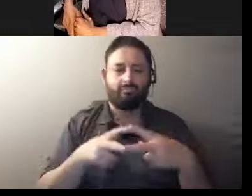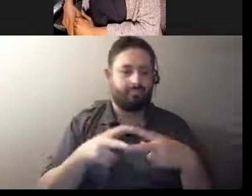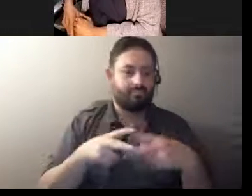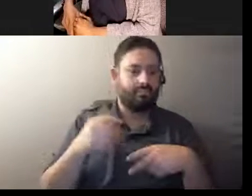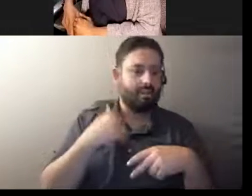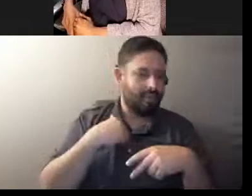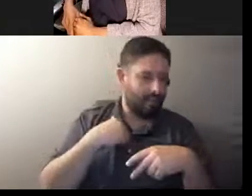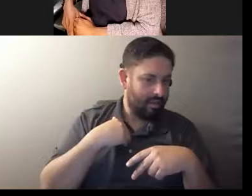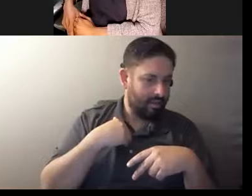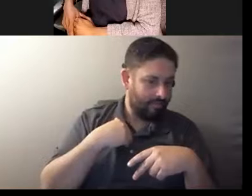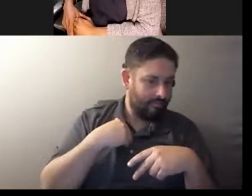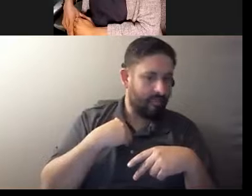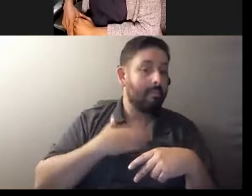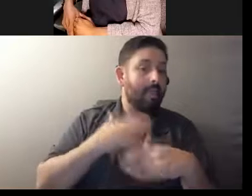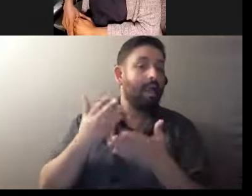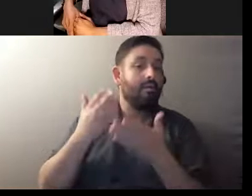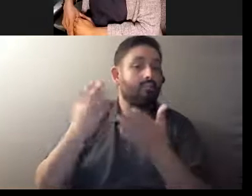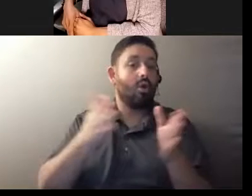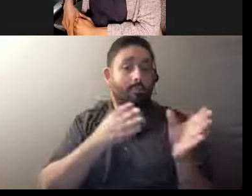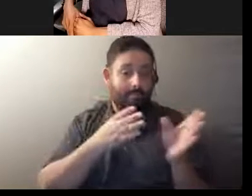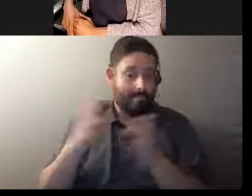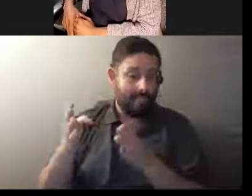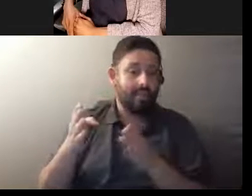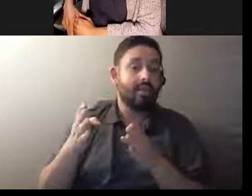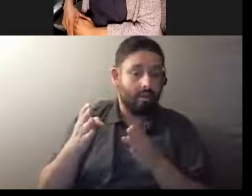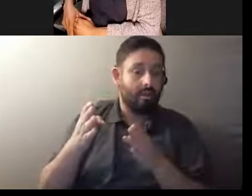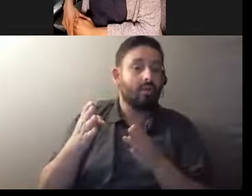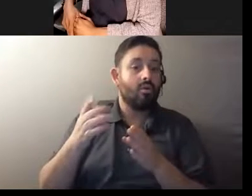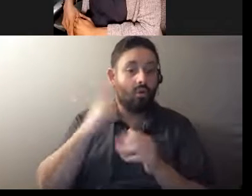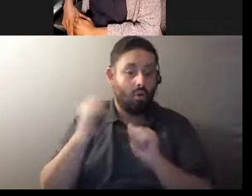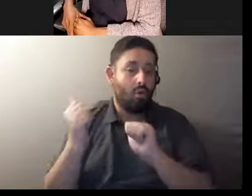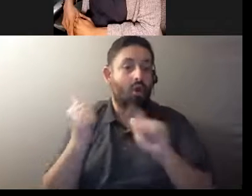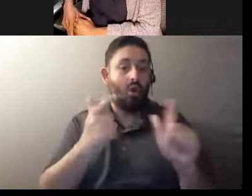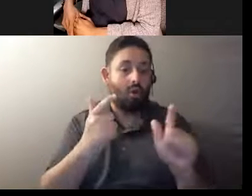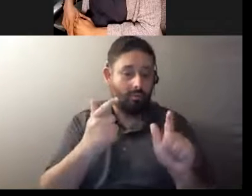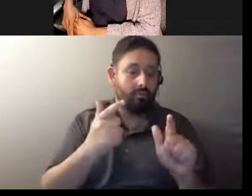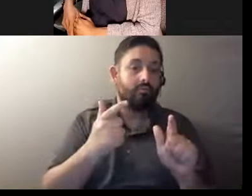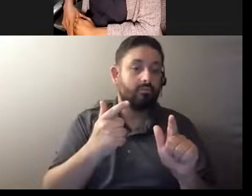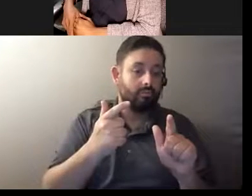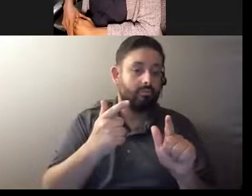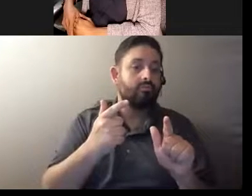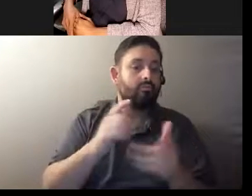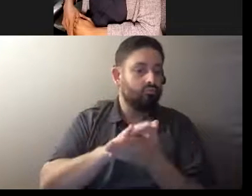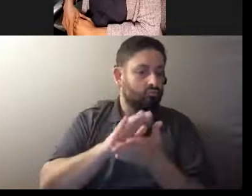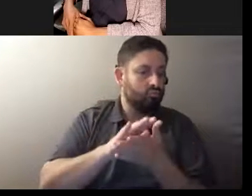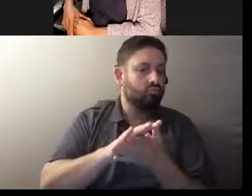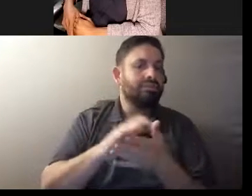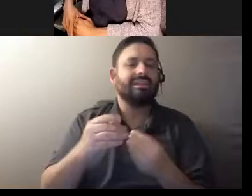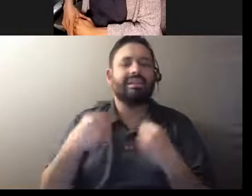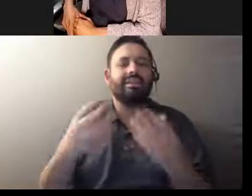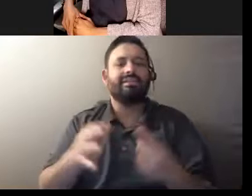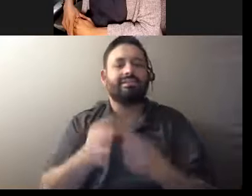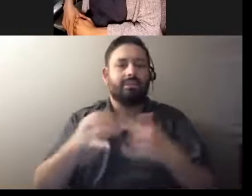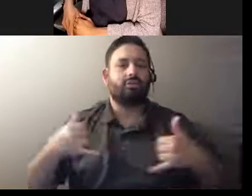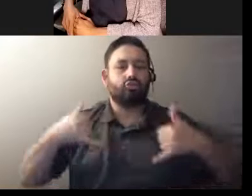scooters, and my proposed plan and the Perry plan will be for everyone who rides scooters and stuff. We're going to get you special jackets or